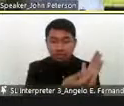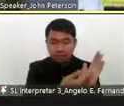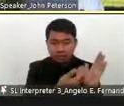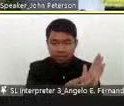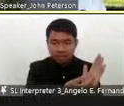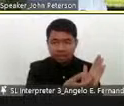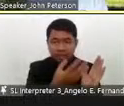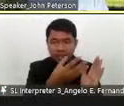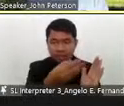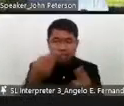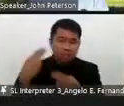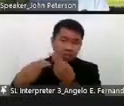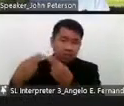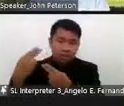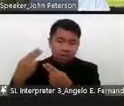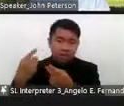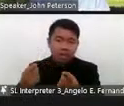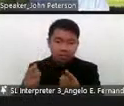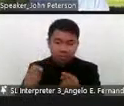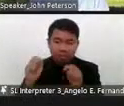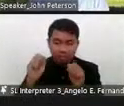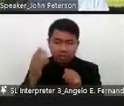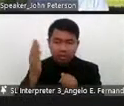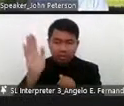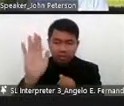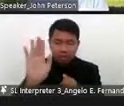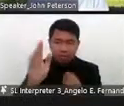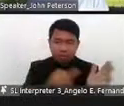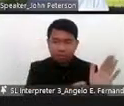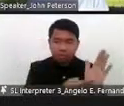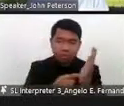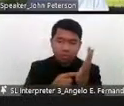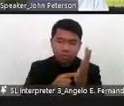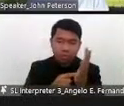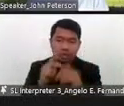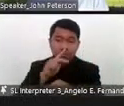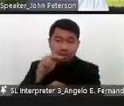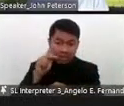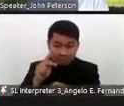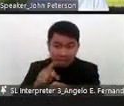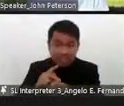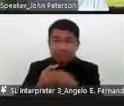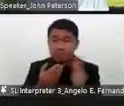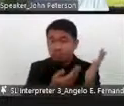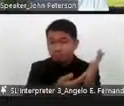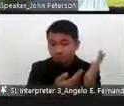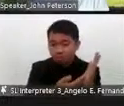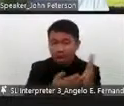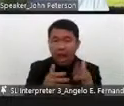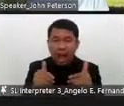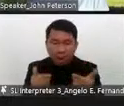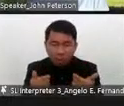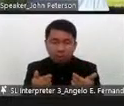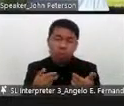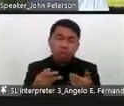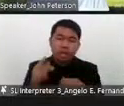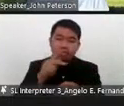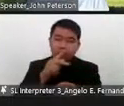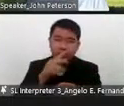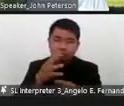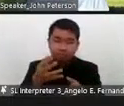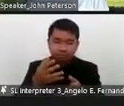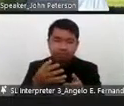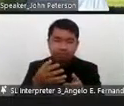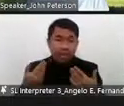historical accounts, could you cite a few examples of Philippine sites with evidence of inhabitants adapting